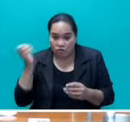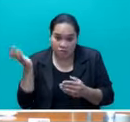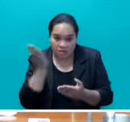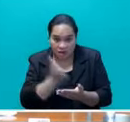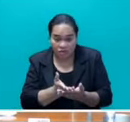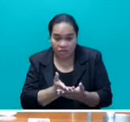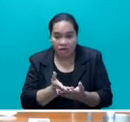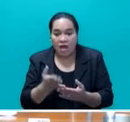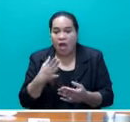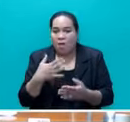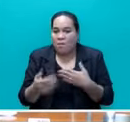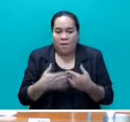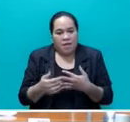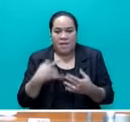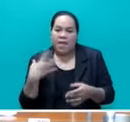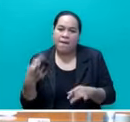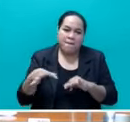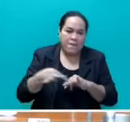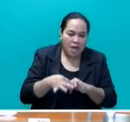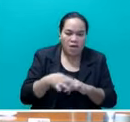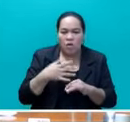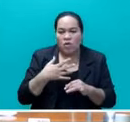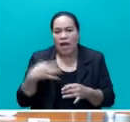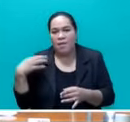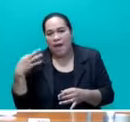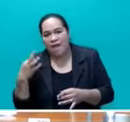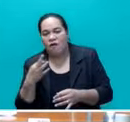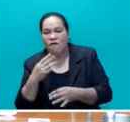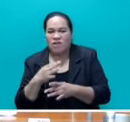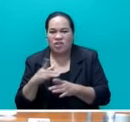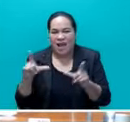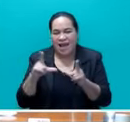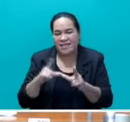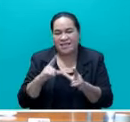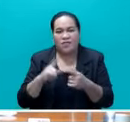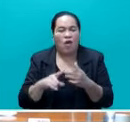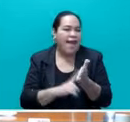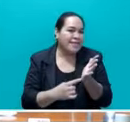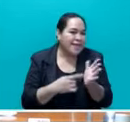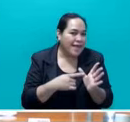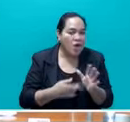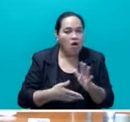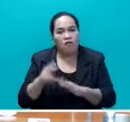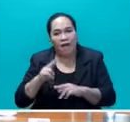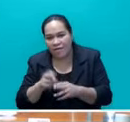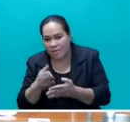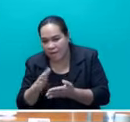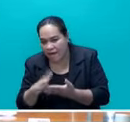whether I'm getting married, whether I'm applying for fishing license, I'm getting an LTA license, I'm going to FNPF, I'm going